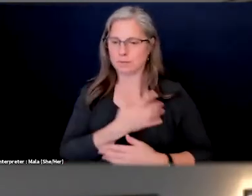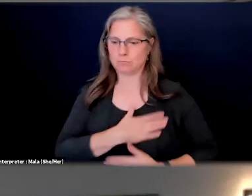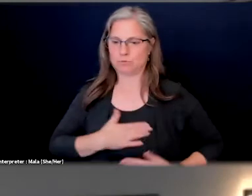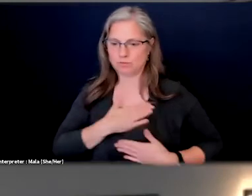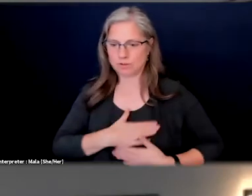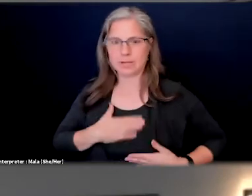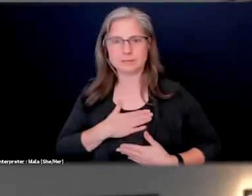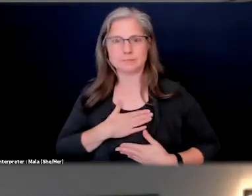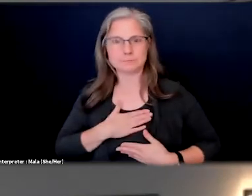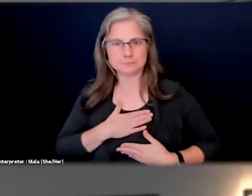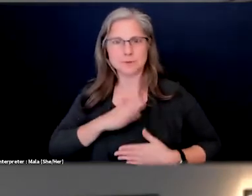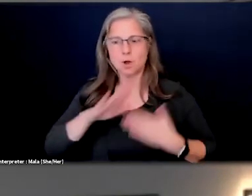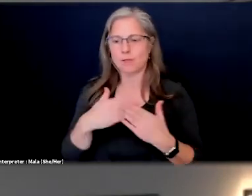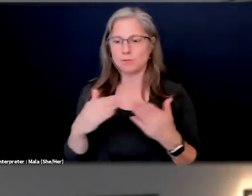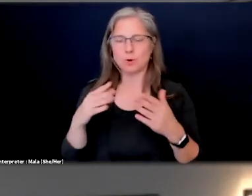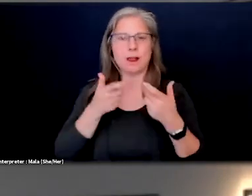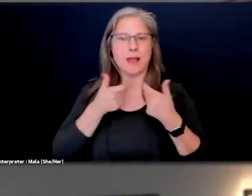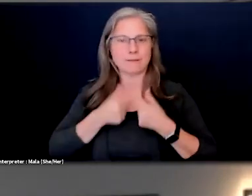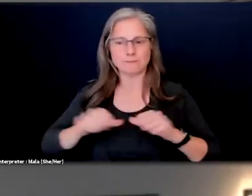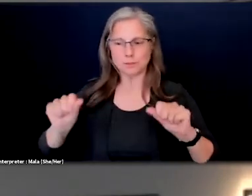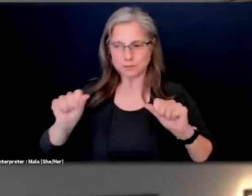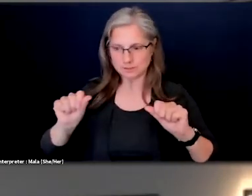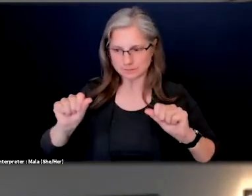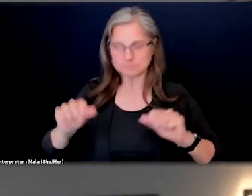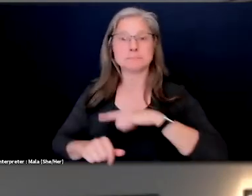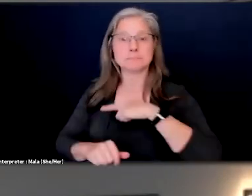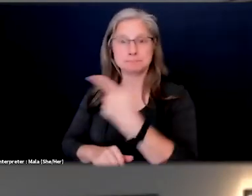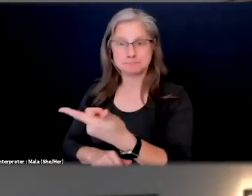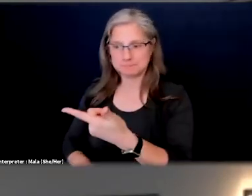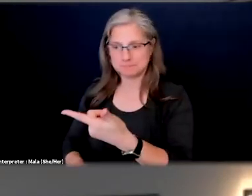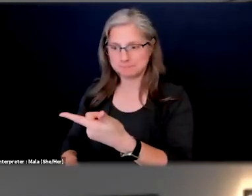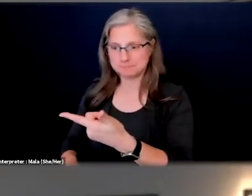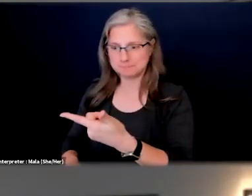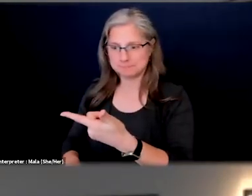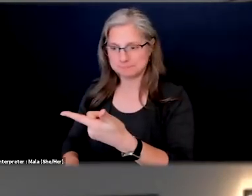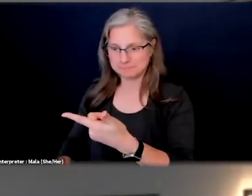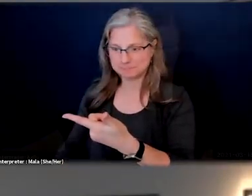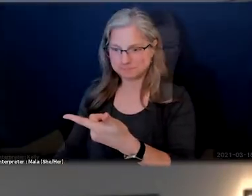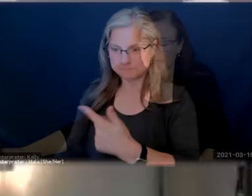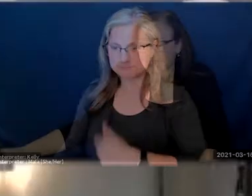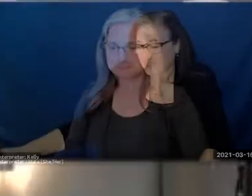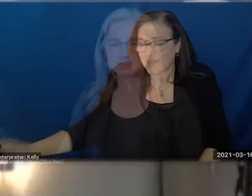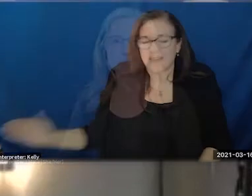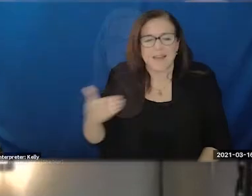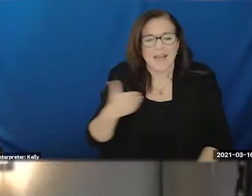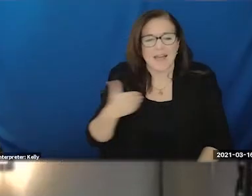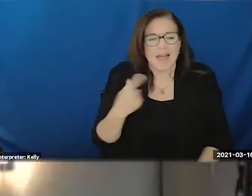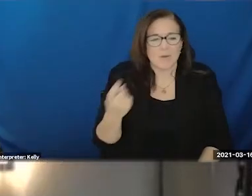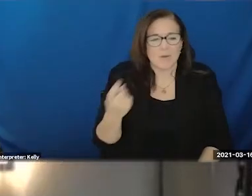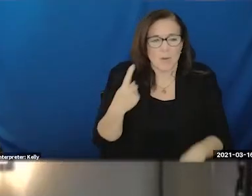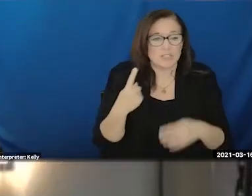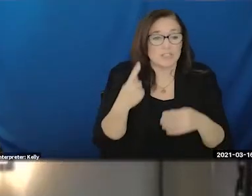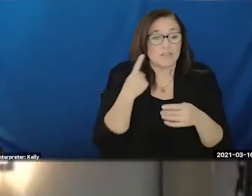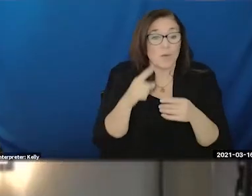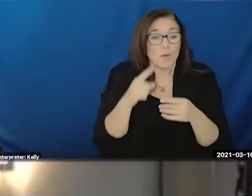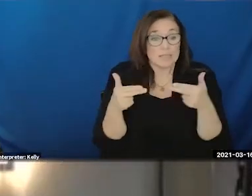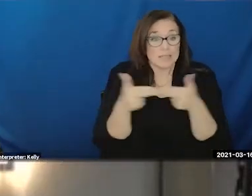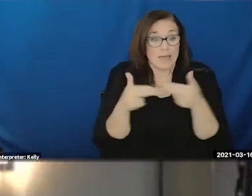your efforts. And then I do have a question on slide number 11. As we plan for